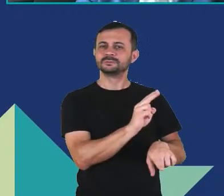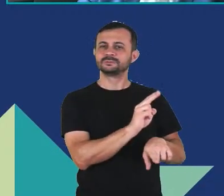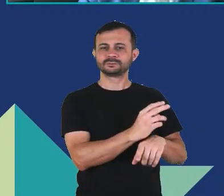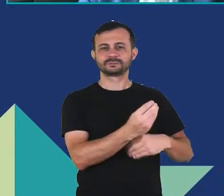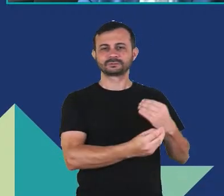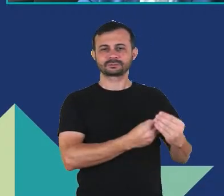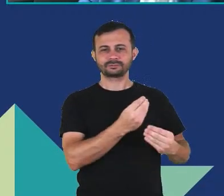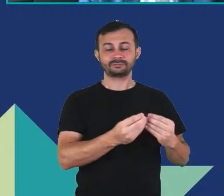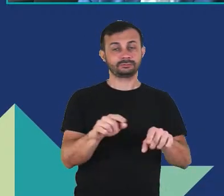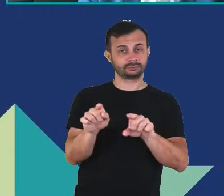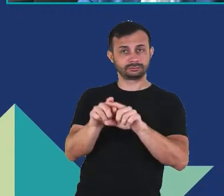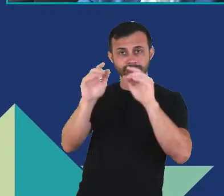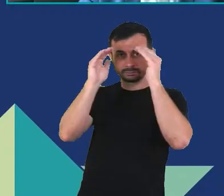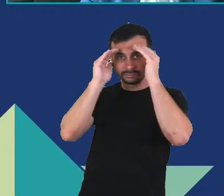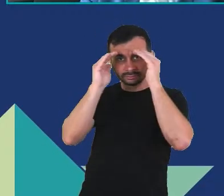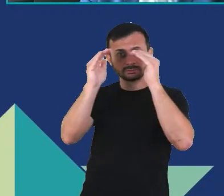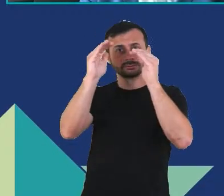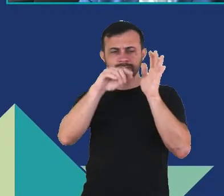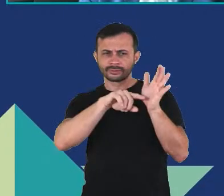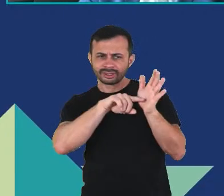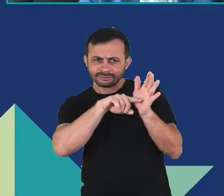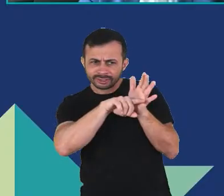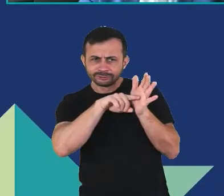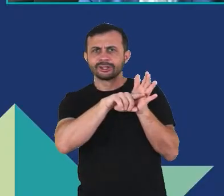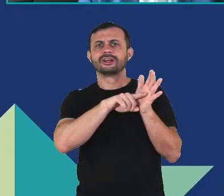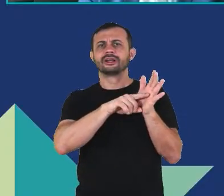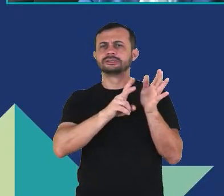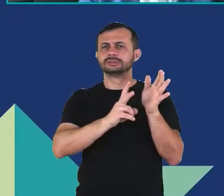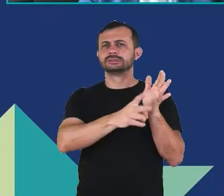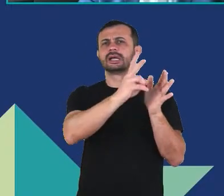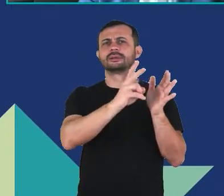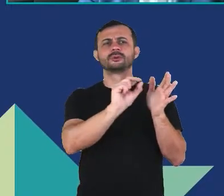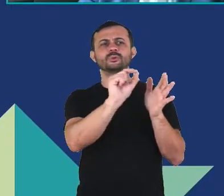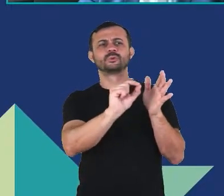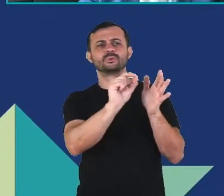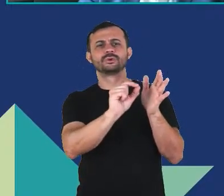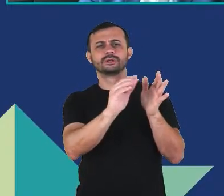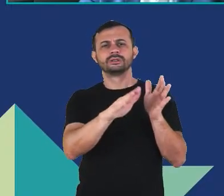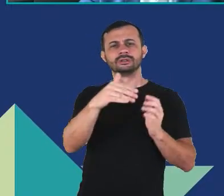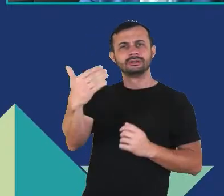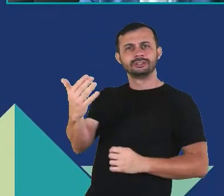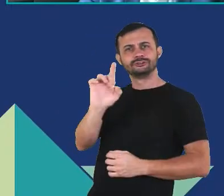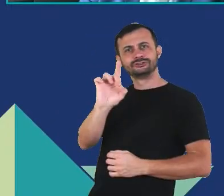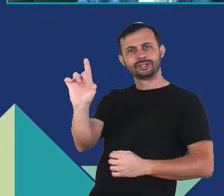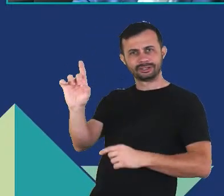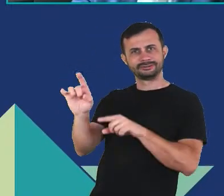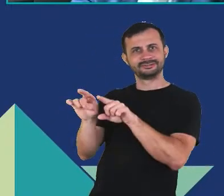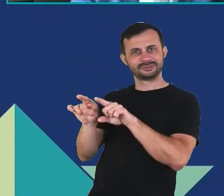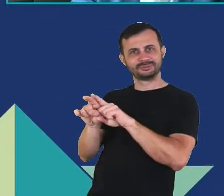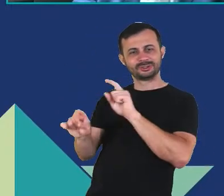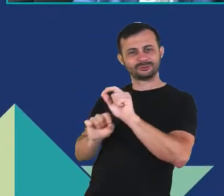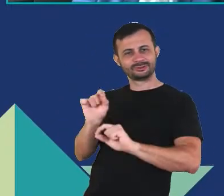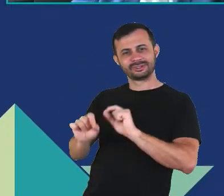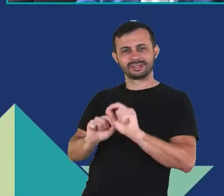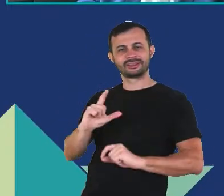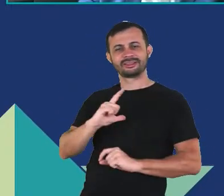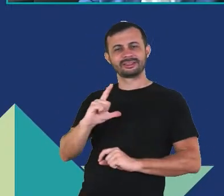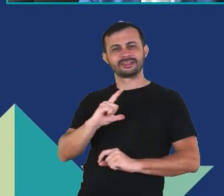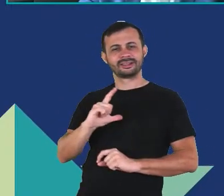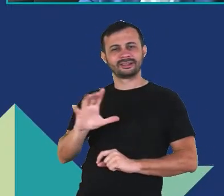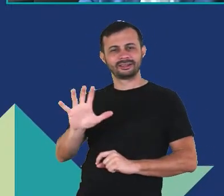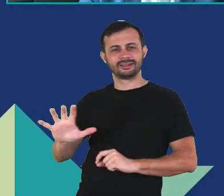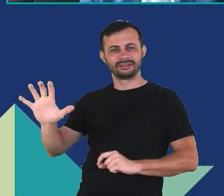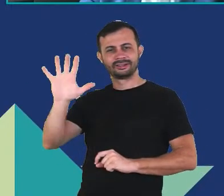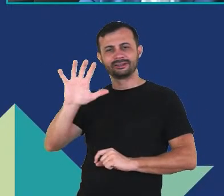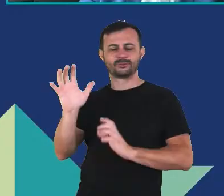it regularly. And then the right side is it's a paste central cone discharge that even